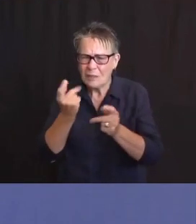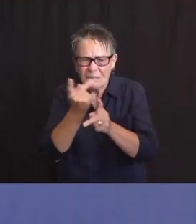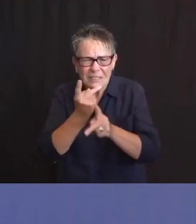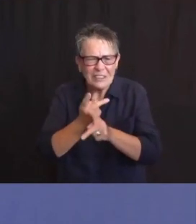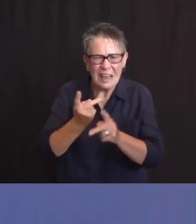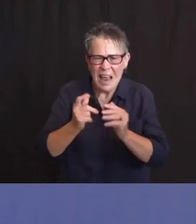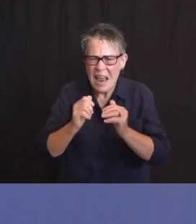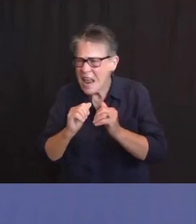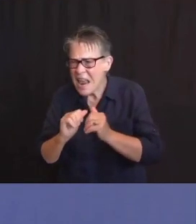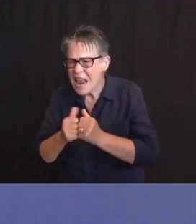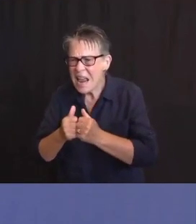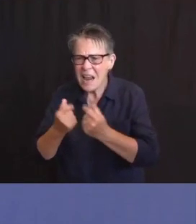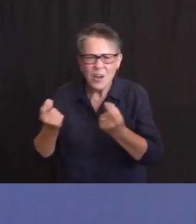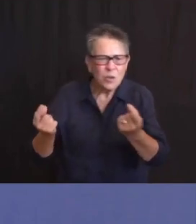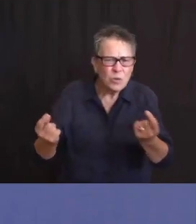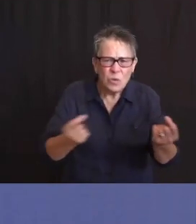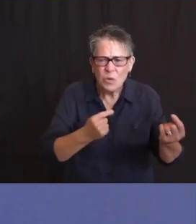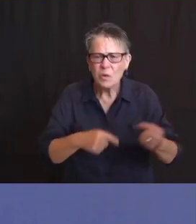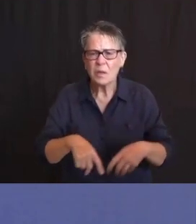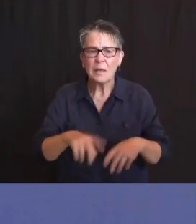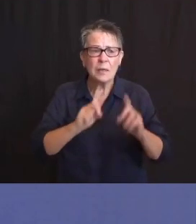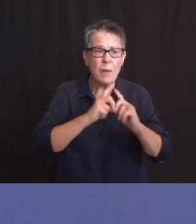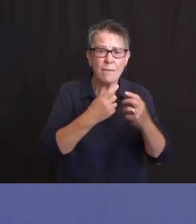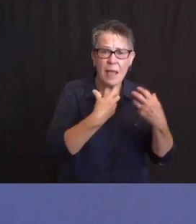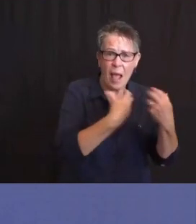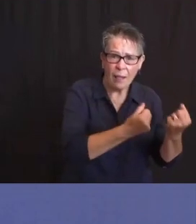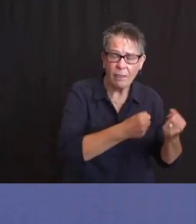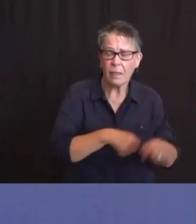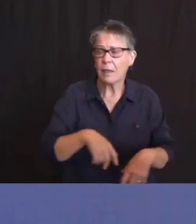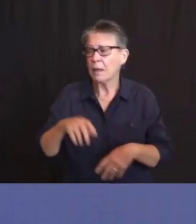our team in the front office will be going through that process.